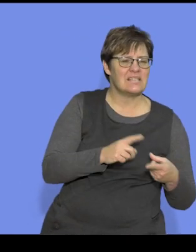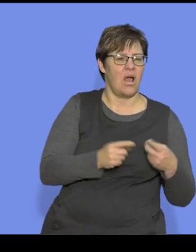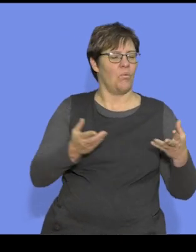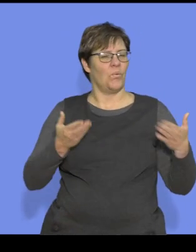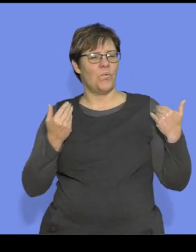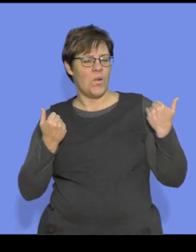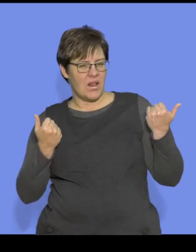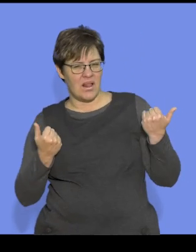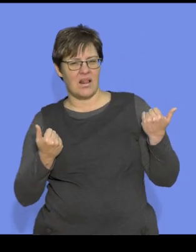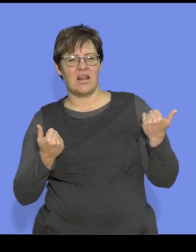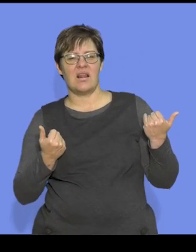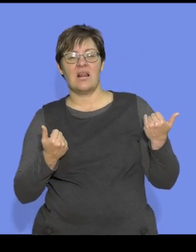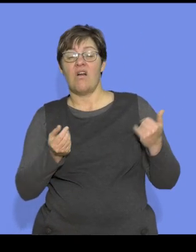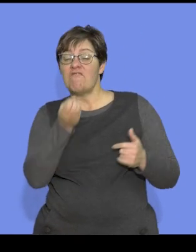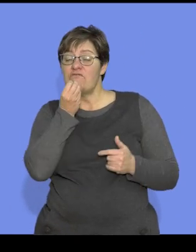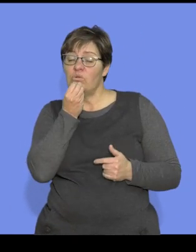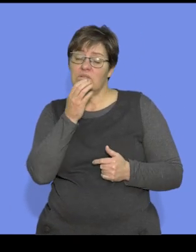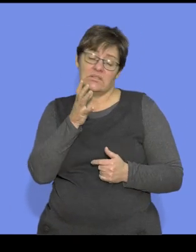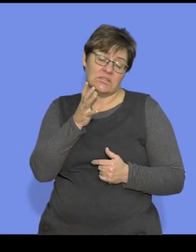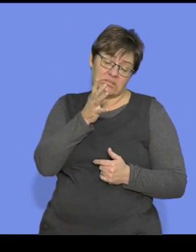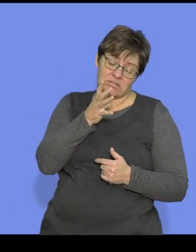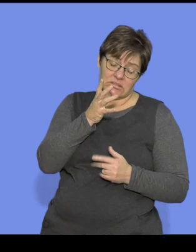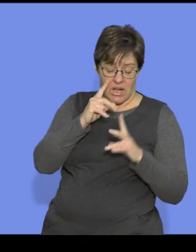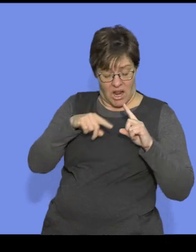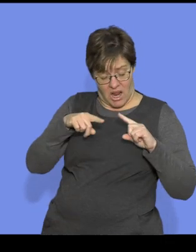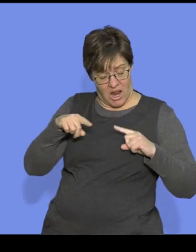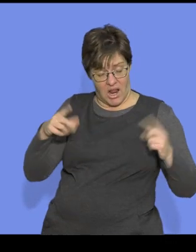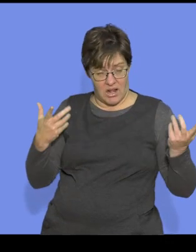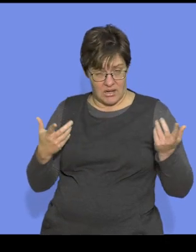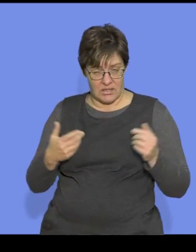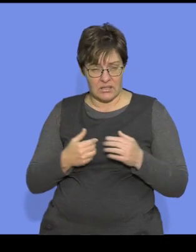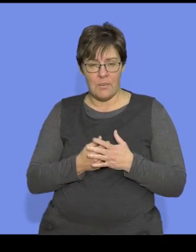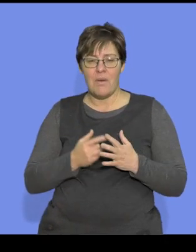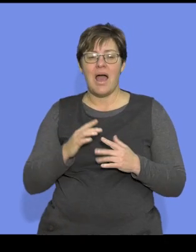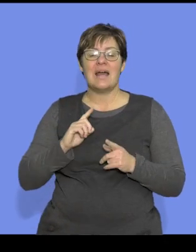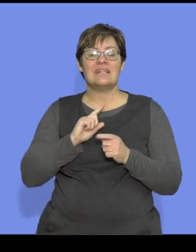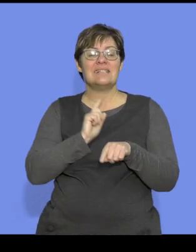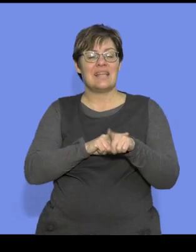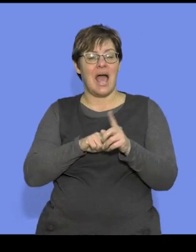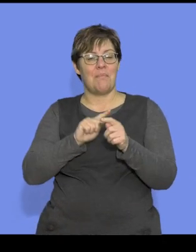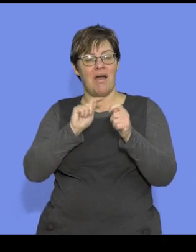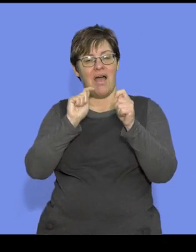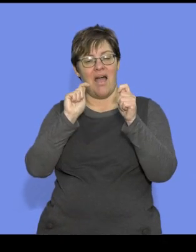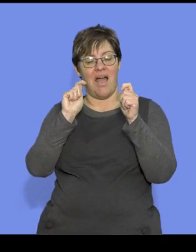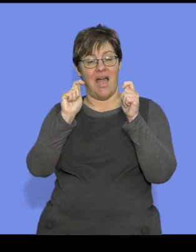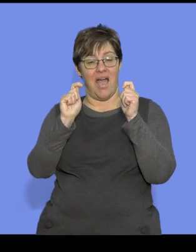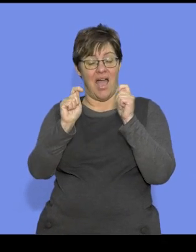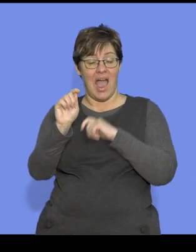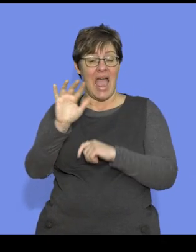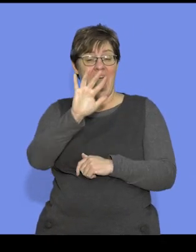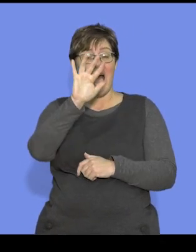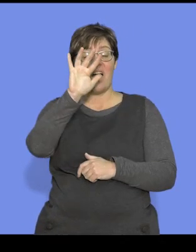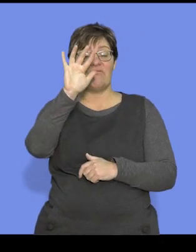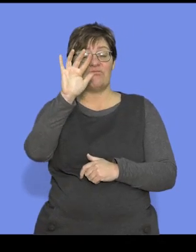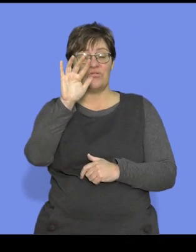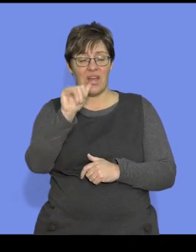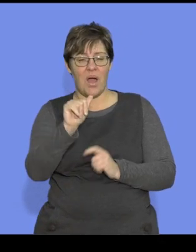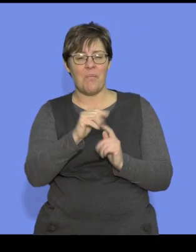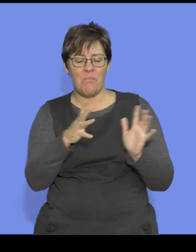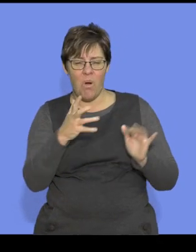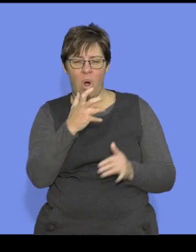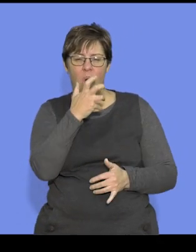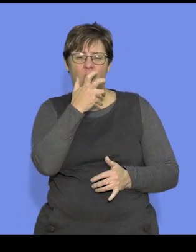was cooler, there was lots of food, etc. And what happened over time is that Africa as we know it, it